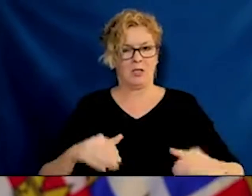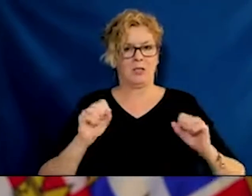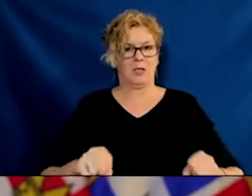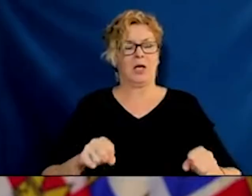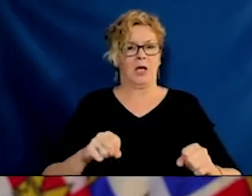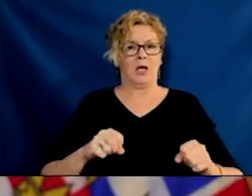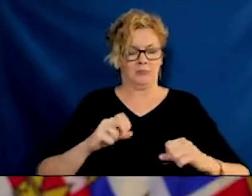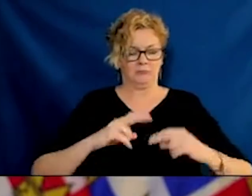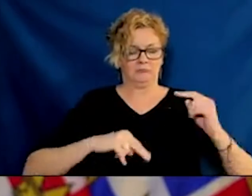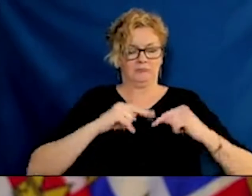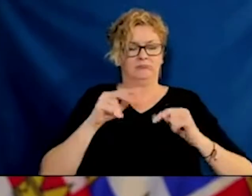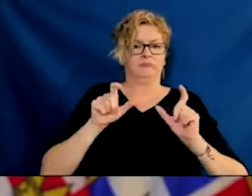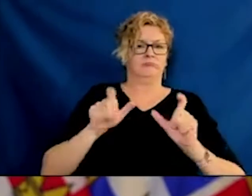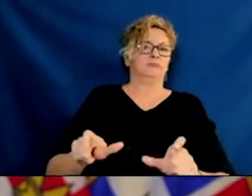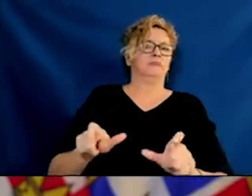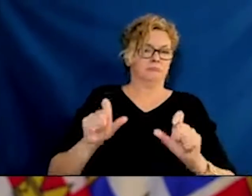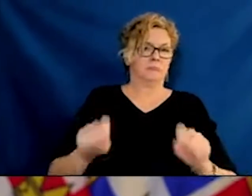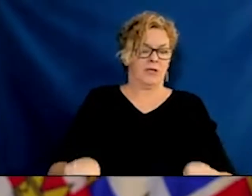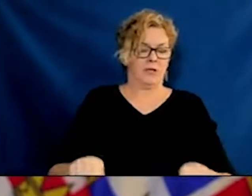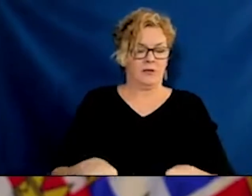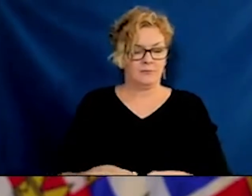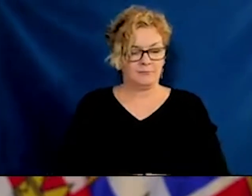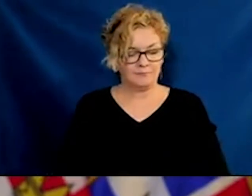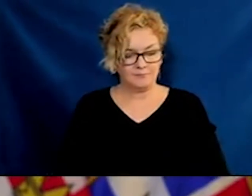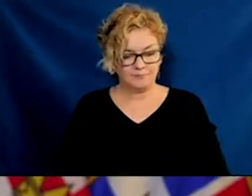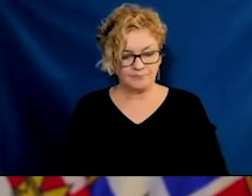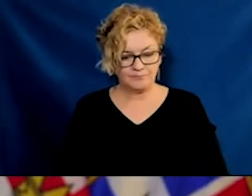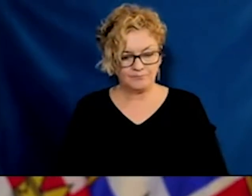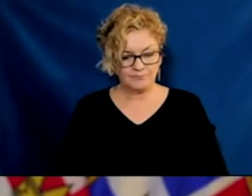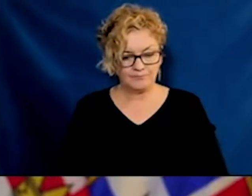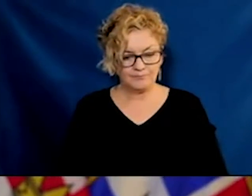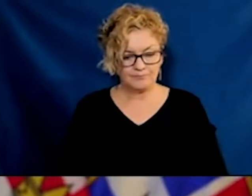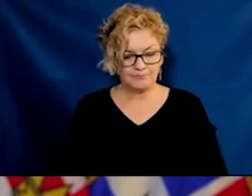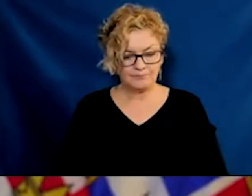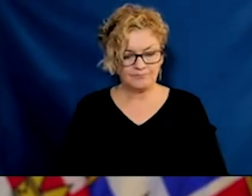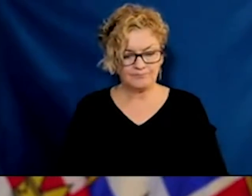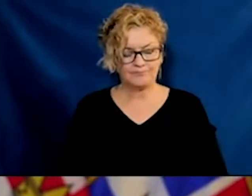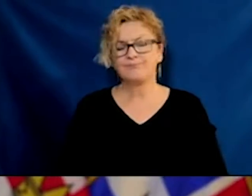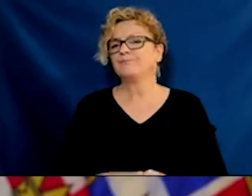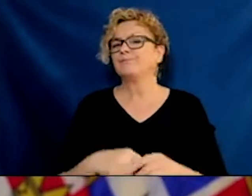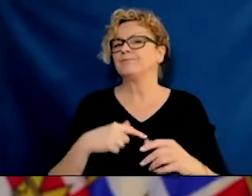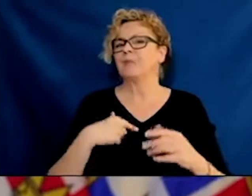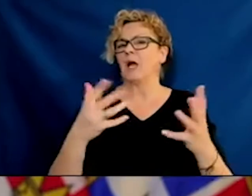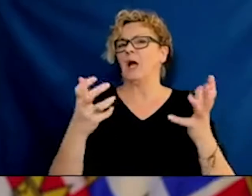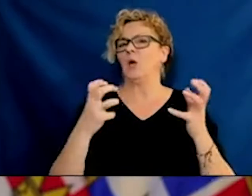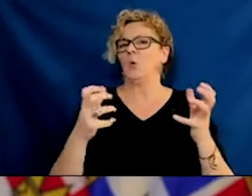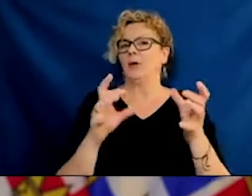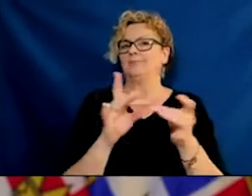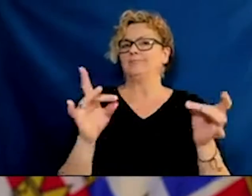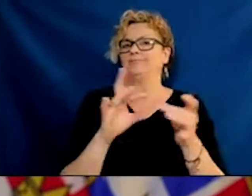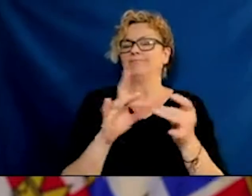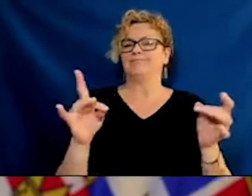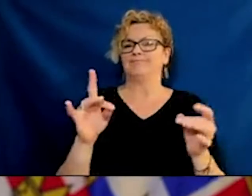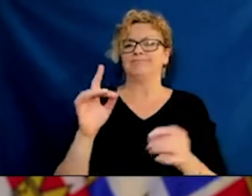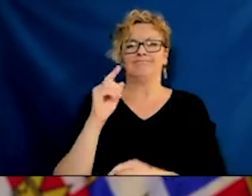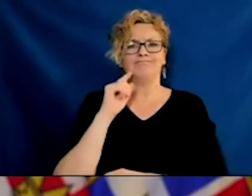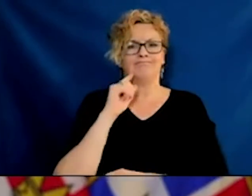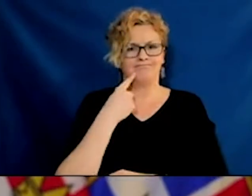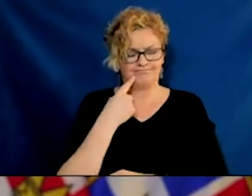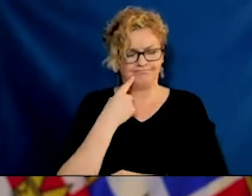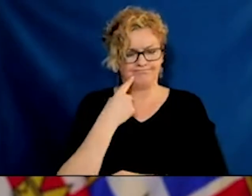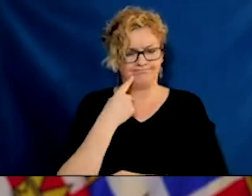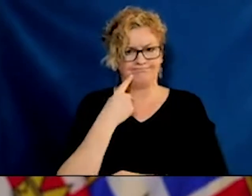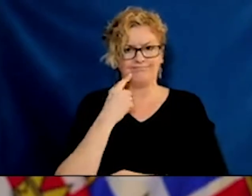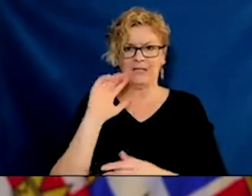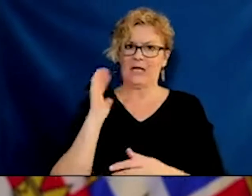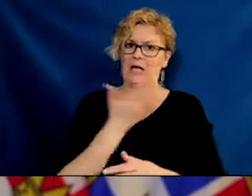British Columbia. In the last couple of weeks, we have plateaued at about 500 new cases of COVID-19 a